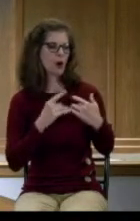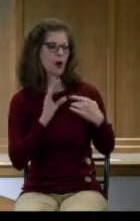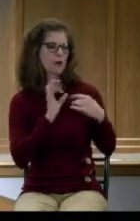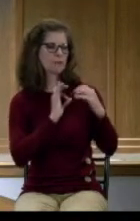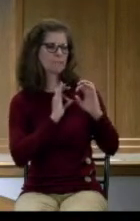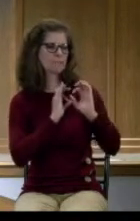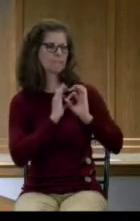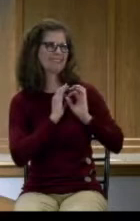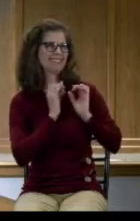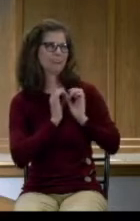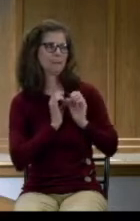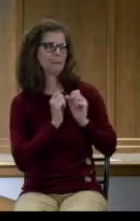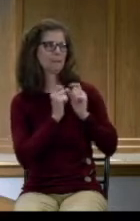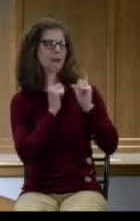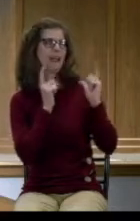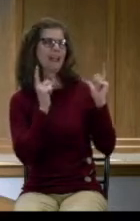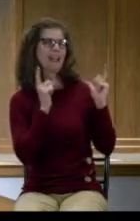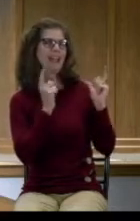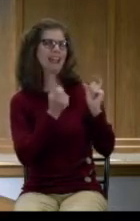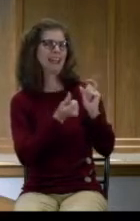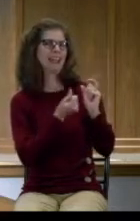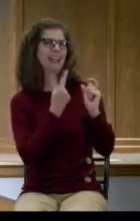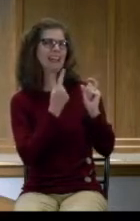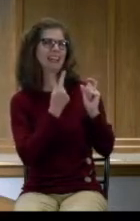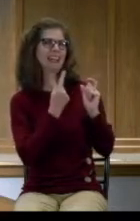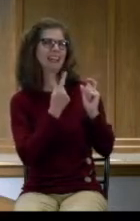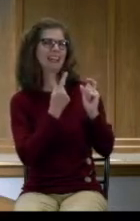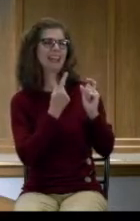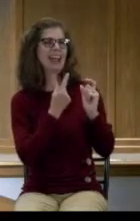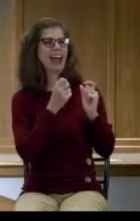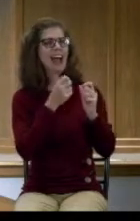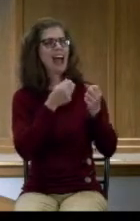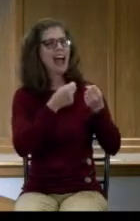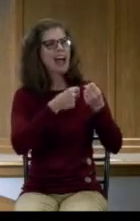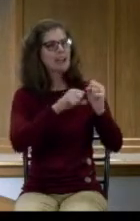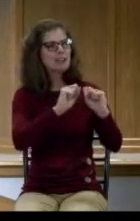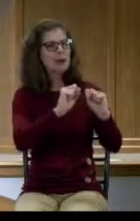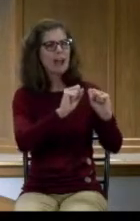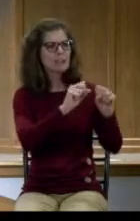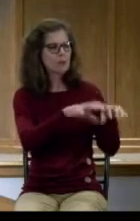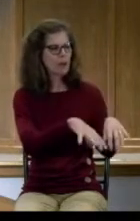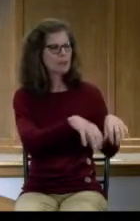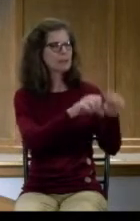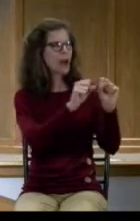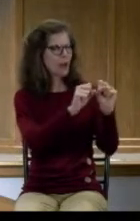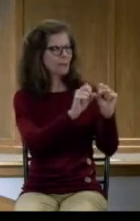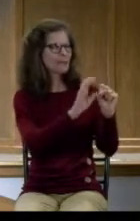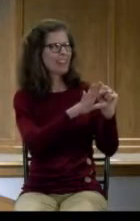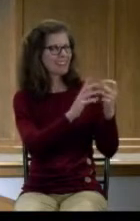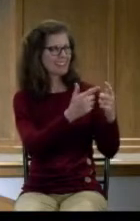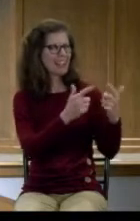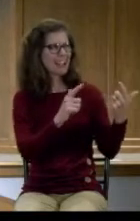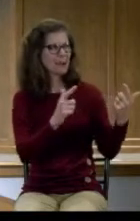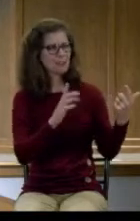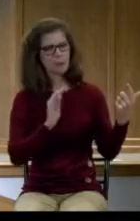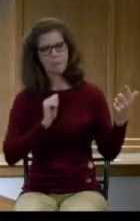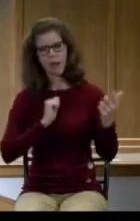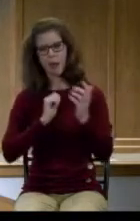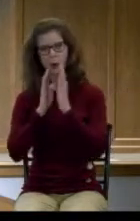this before, and I try as best I can to adopt the language of Paul into my own prayer life because it's always just so